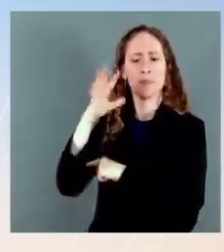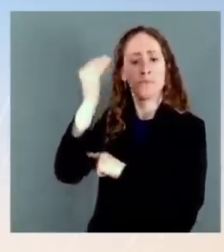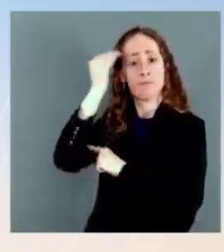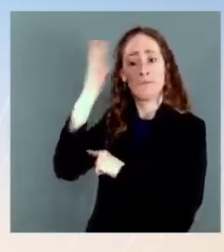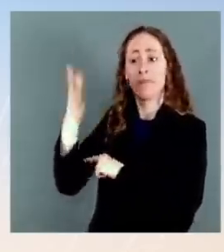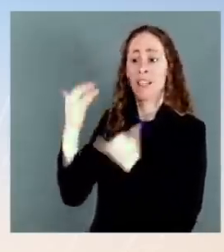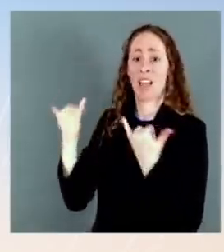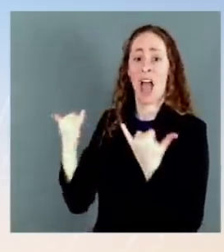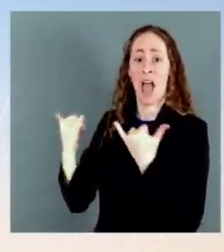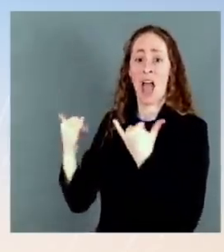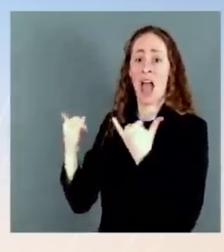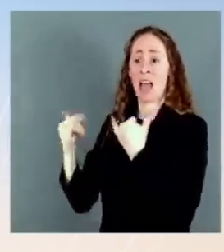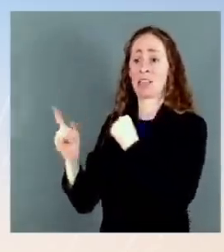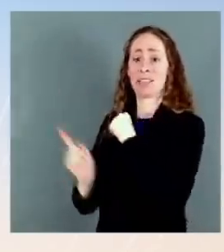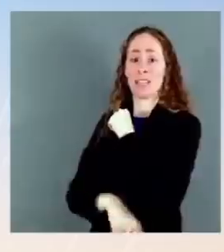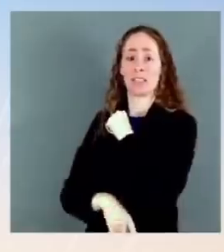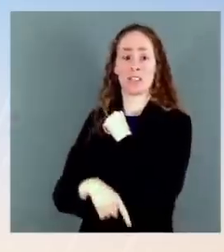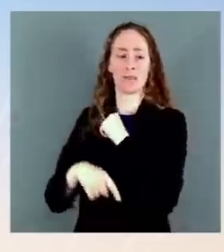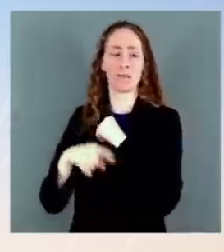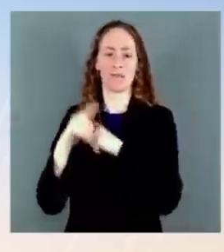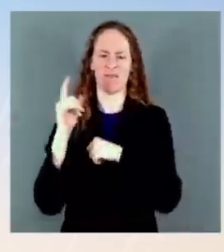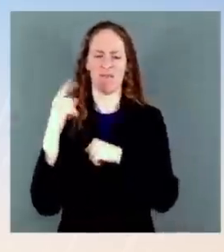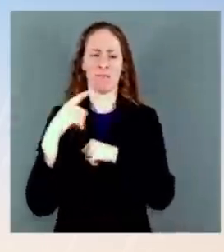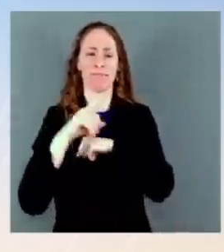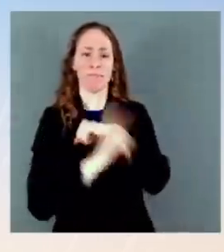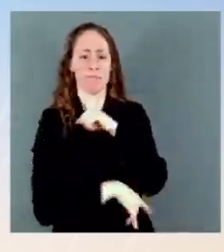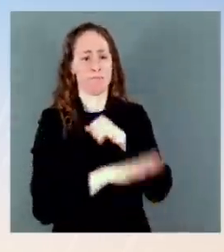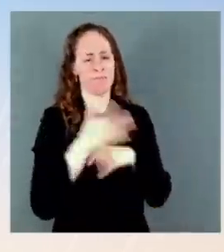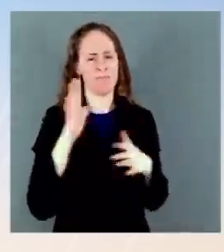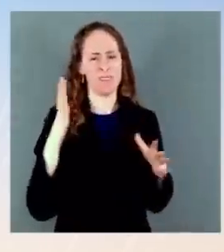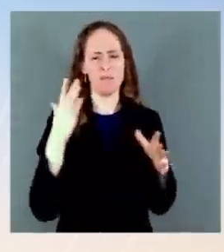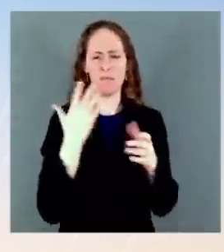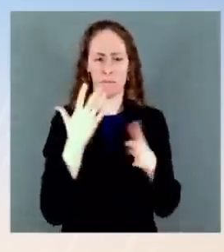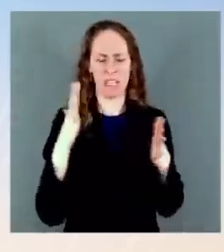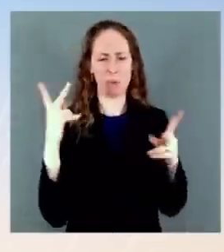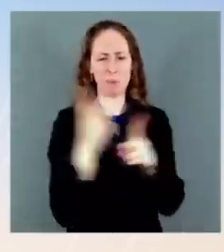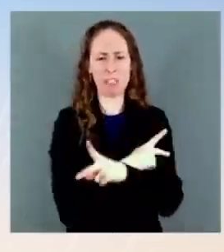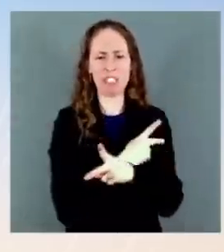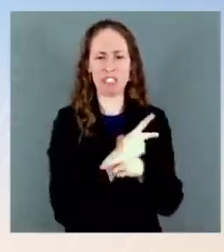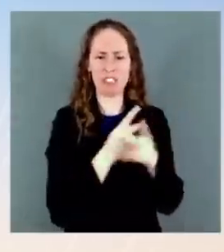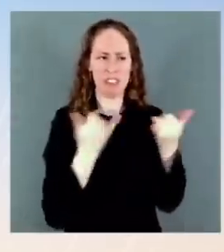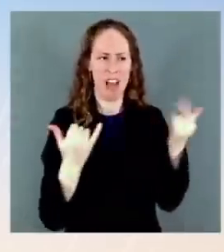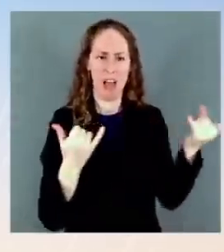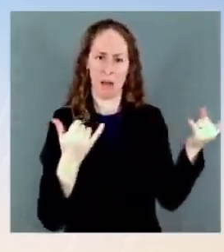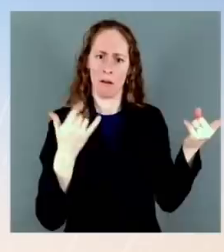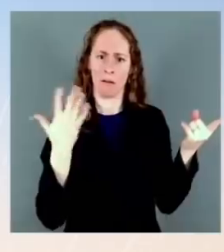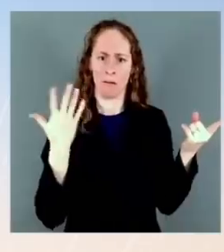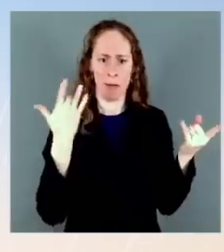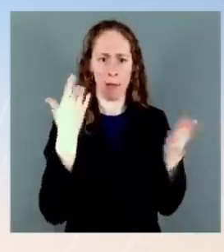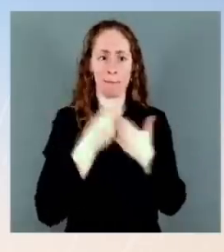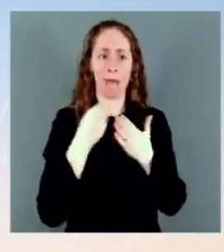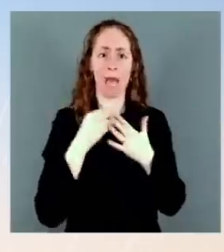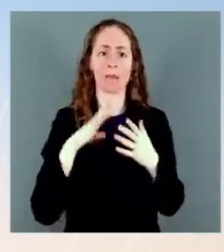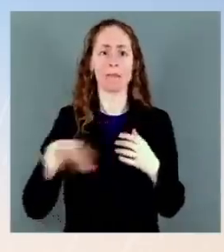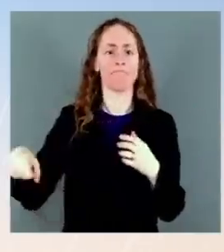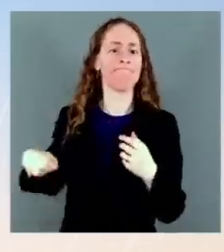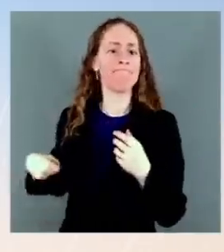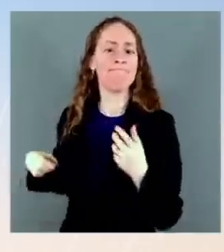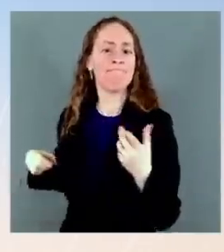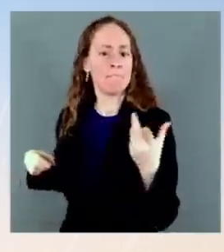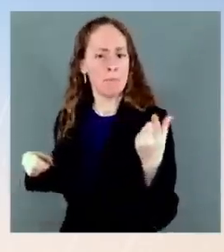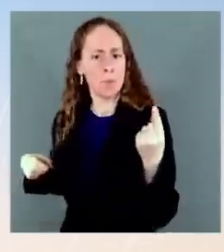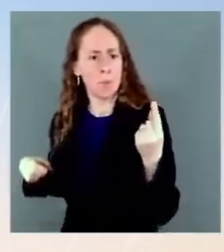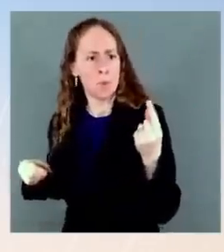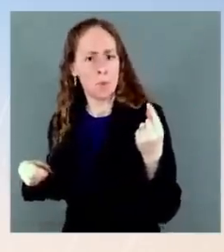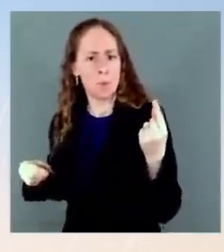to release the money? Well, I think what he's referring to is the status of the reserves. And the reserves remain inaccessible to